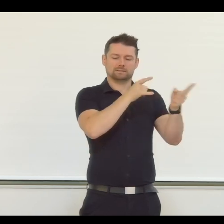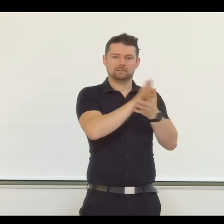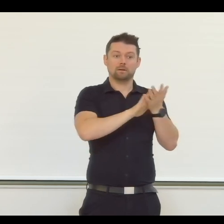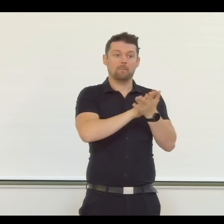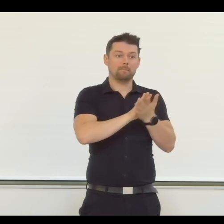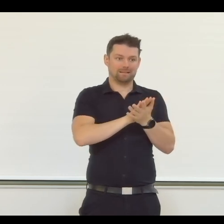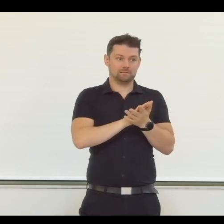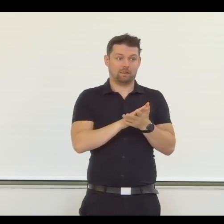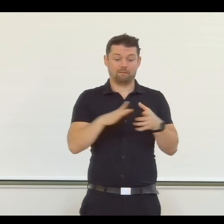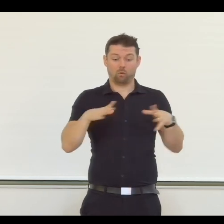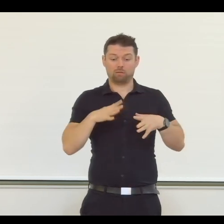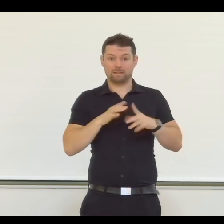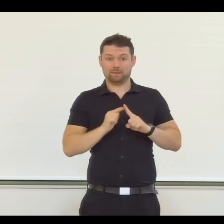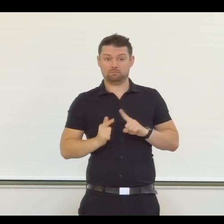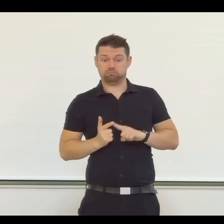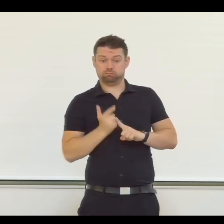at least to LEO.